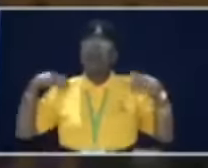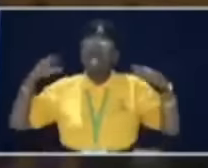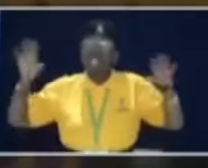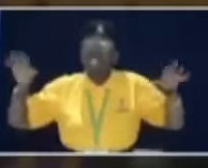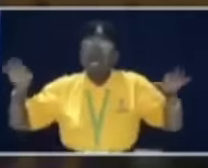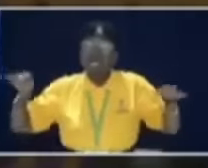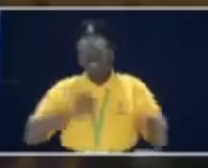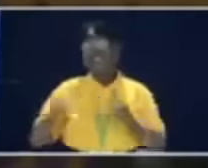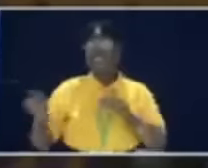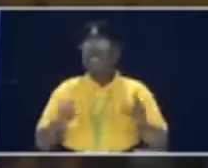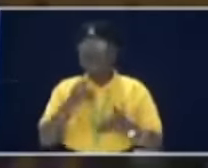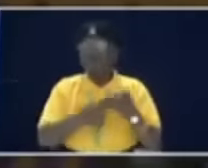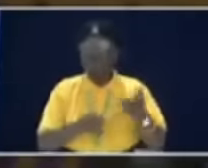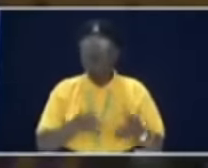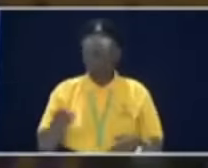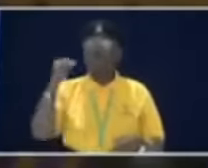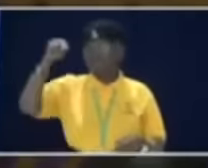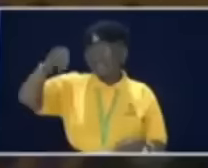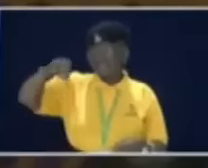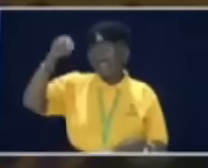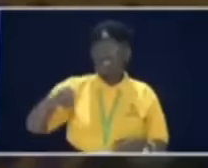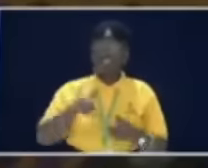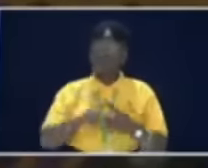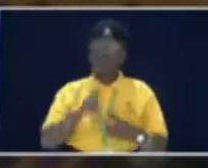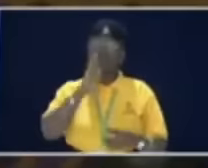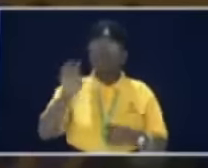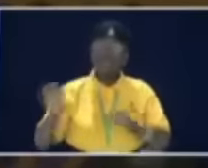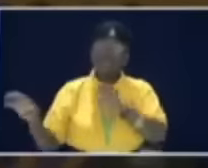I did what was necessary to be done.